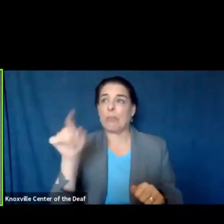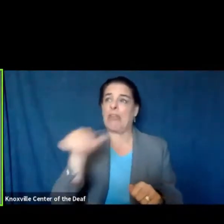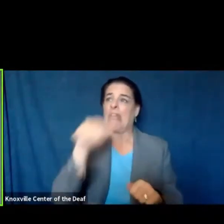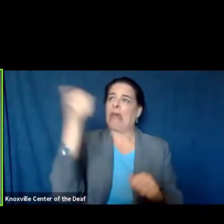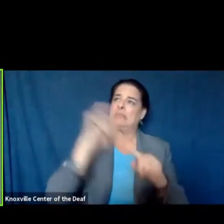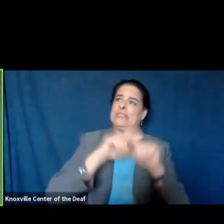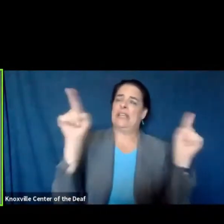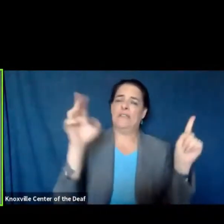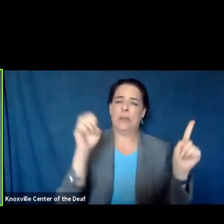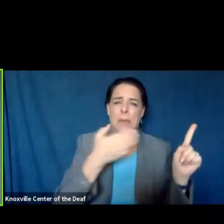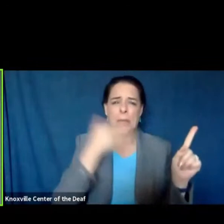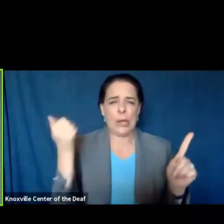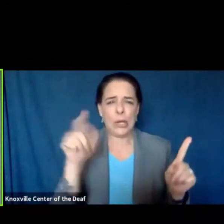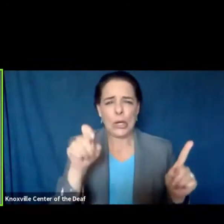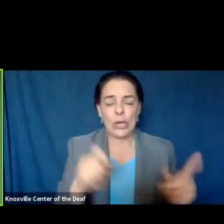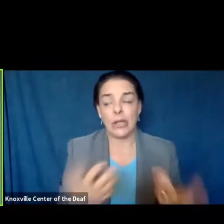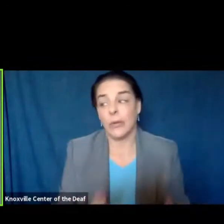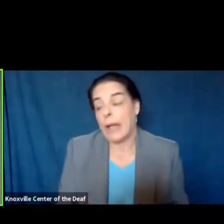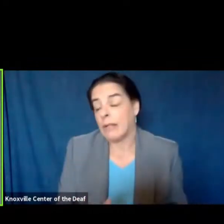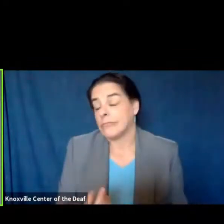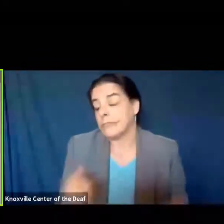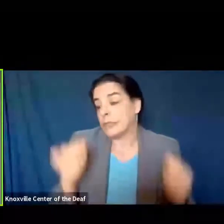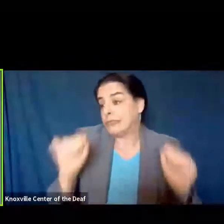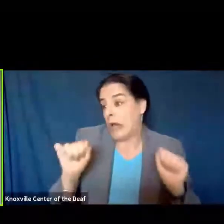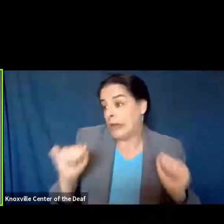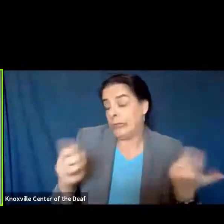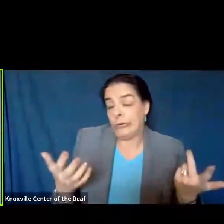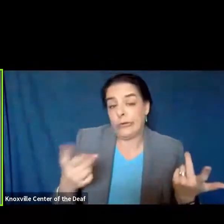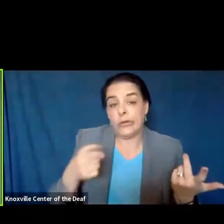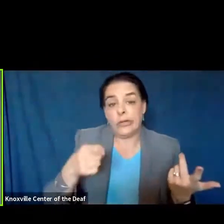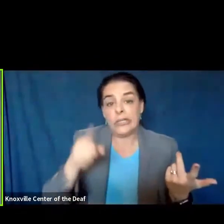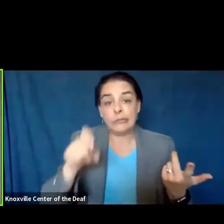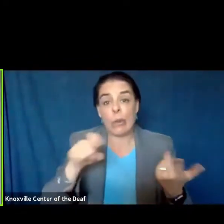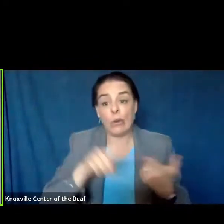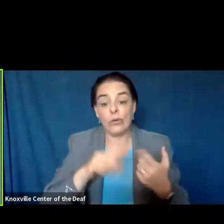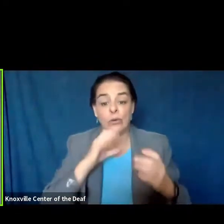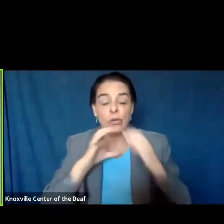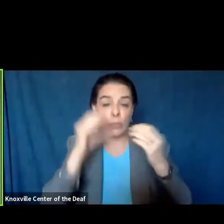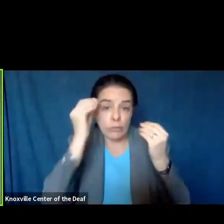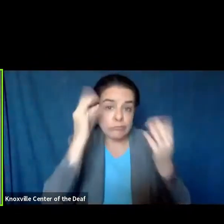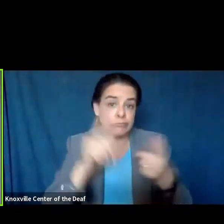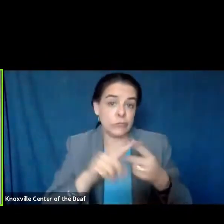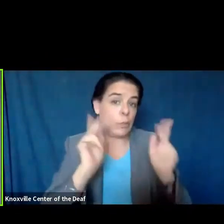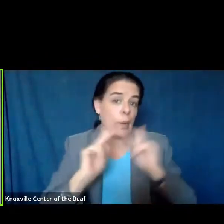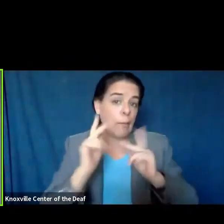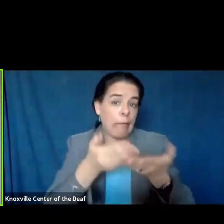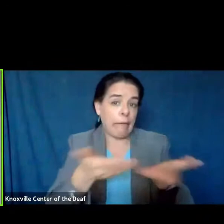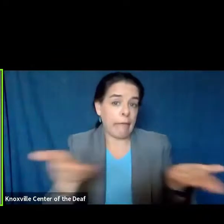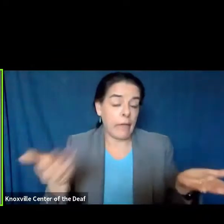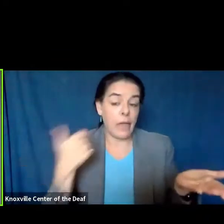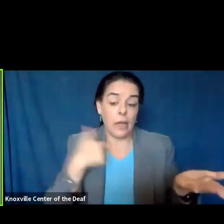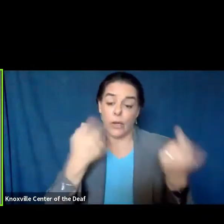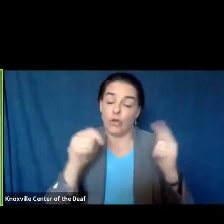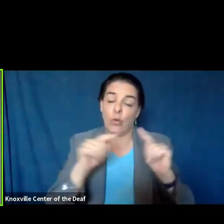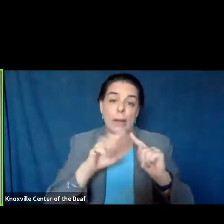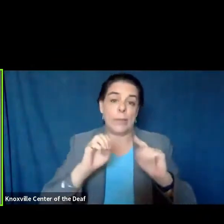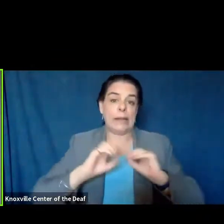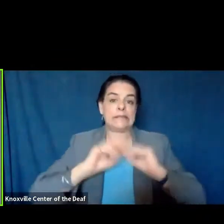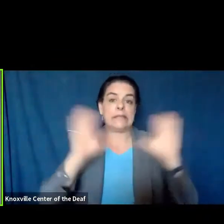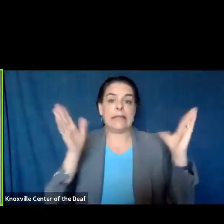It's possible. It's meant to be a communication tool to the public, and so and for us to try to be as transparent as